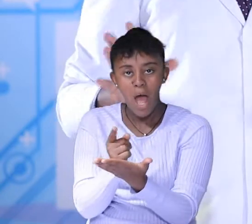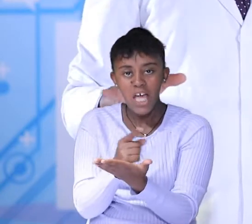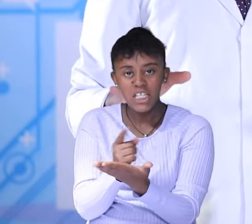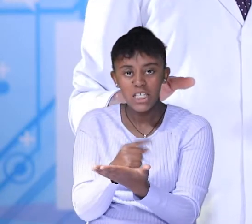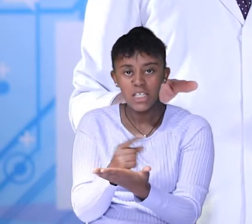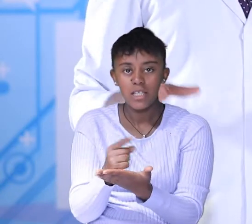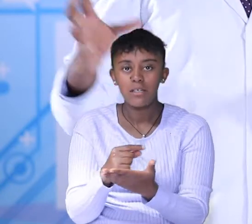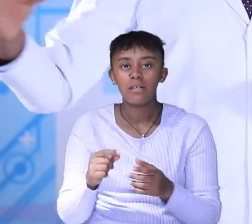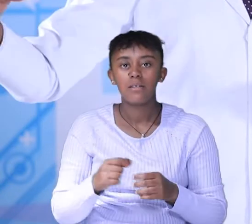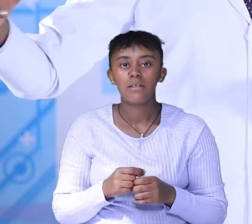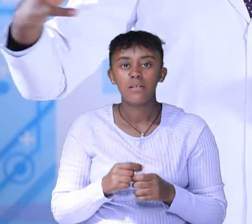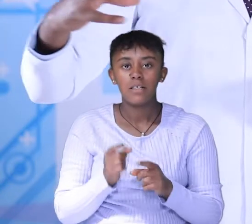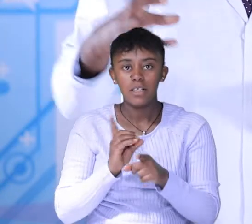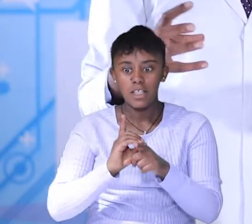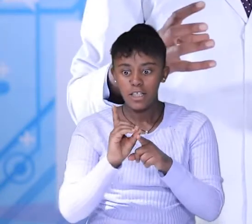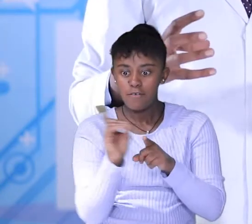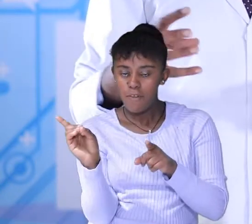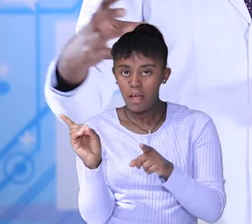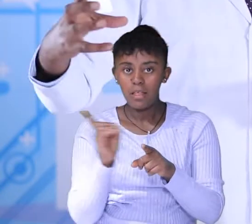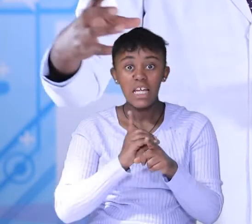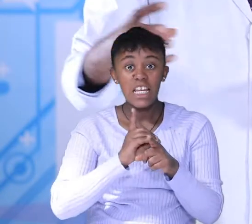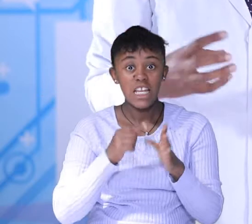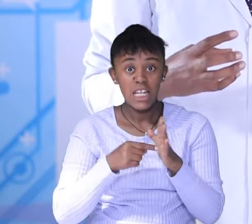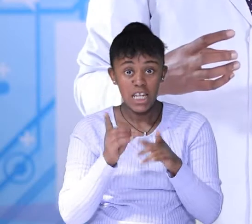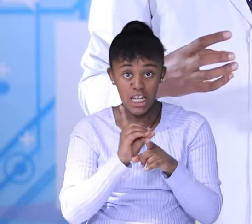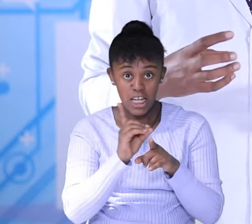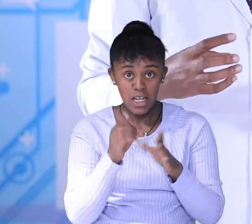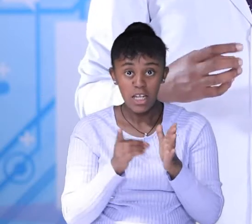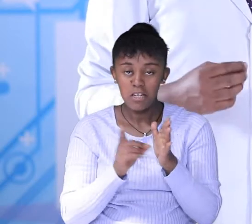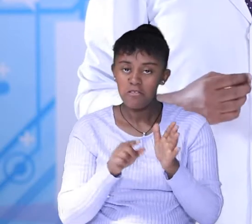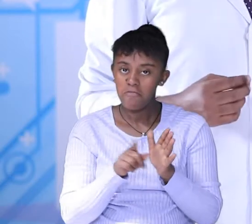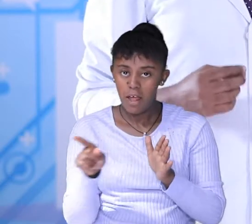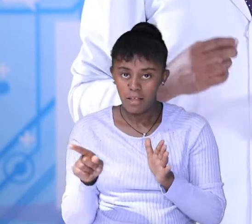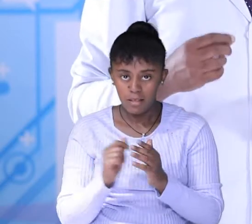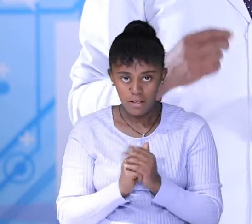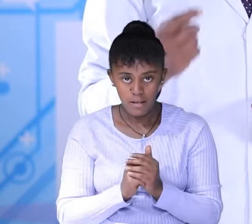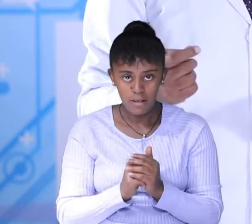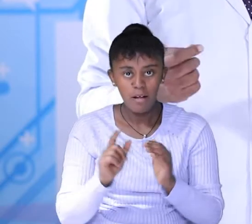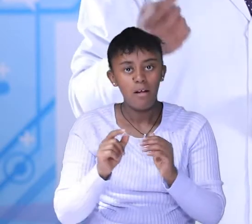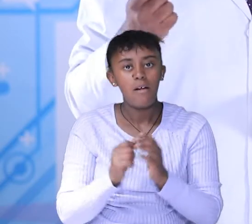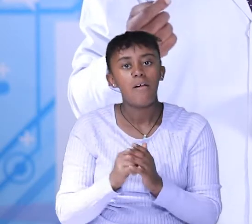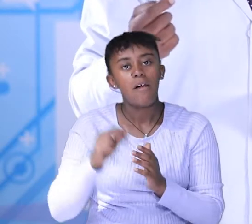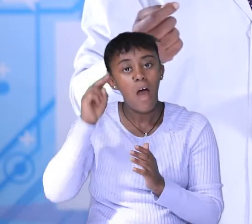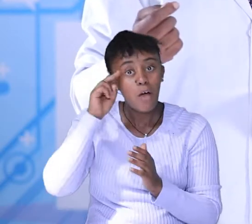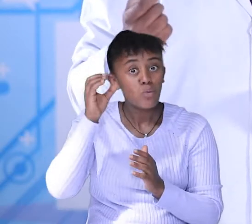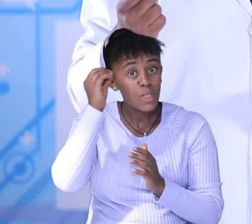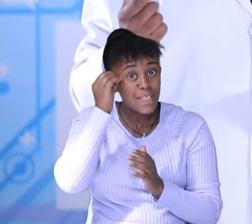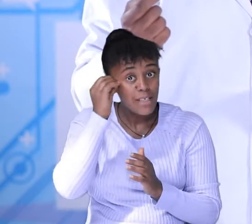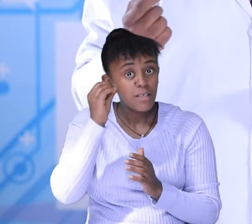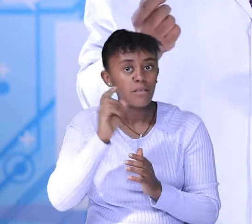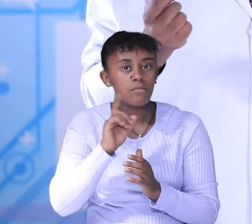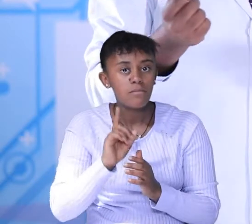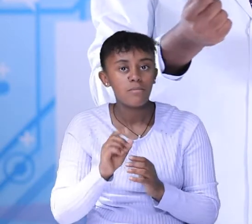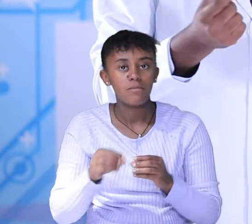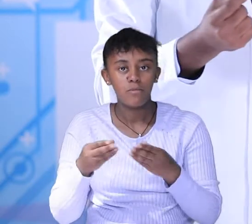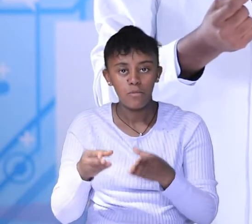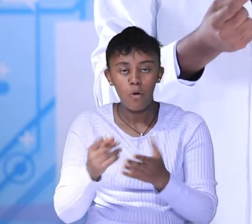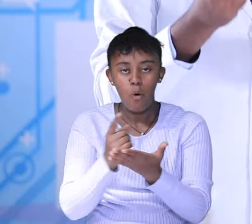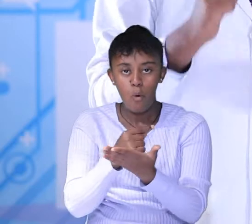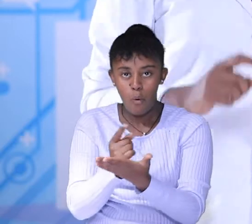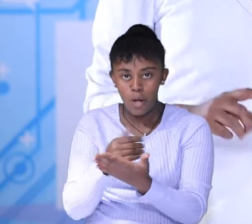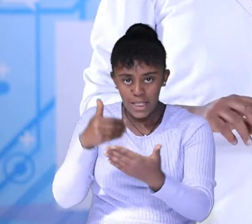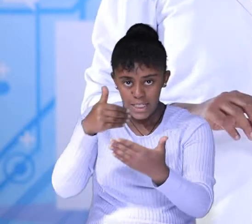acting oppositely, theta is 180 degree. Well, theta is the angle between the electric current and the